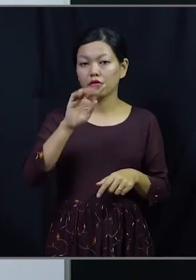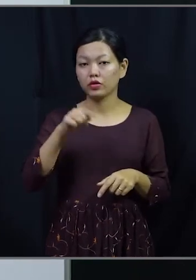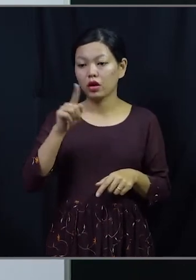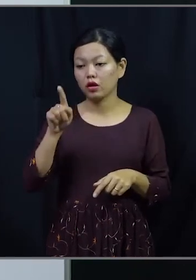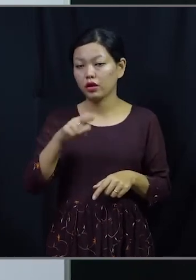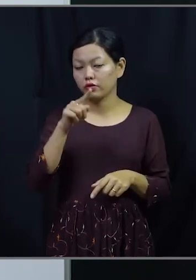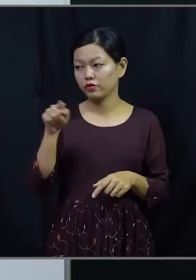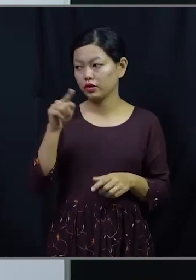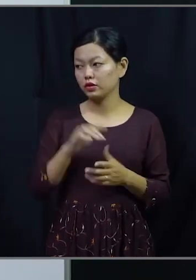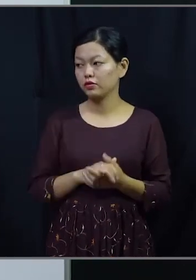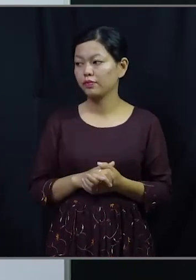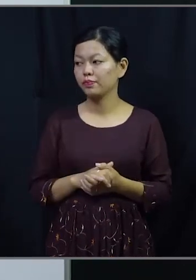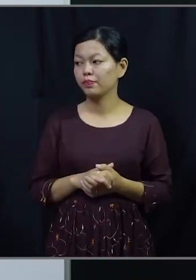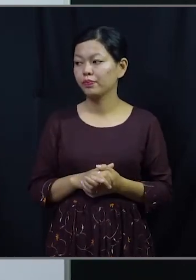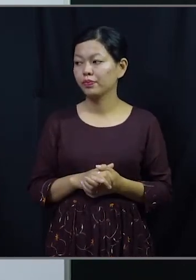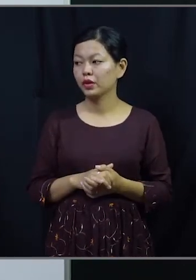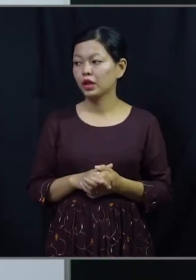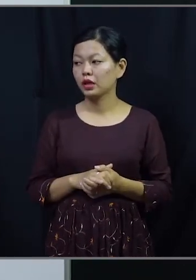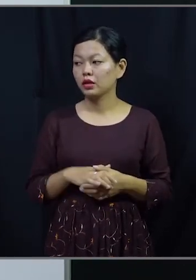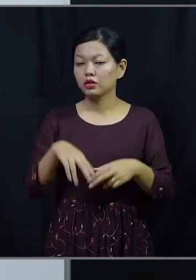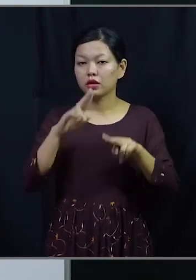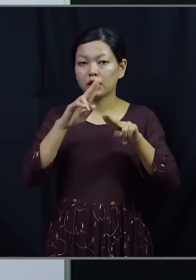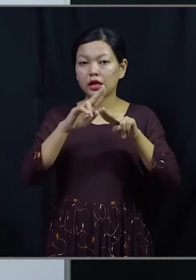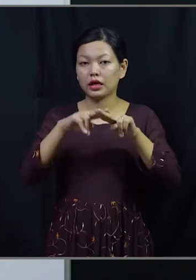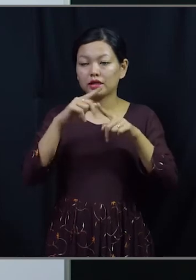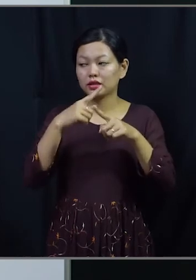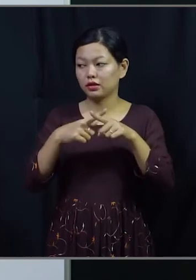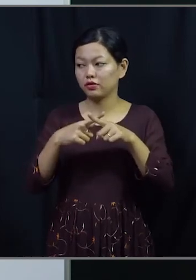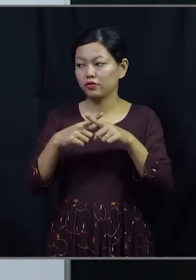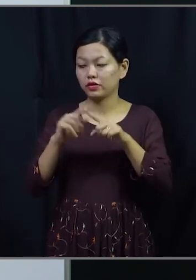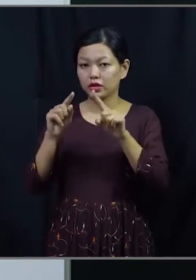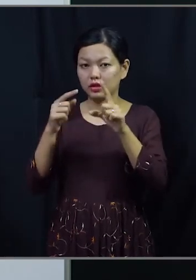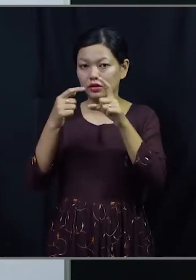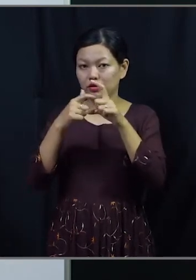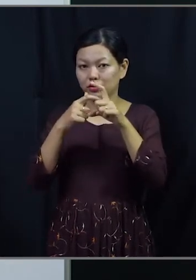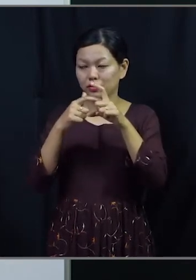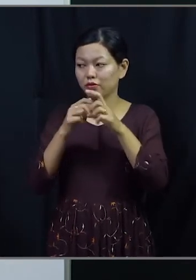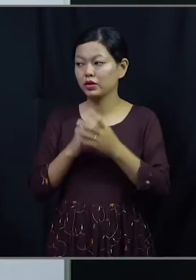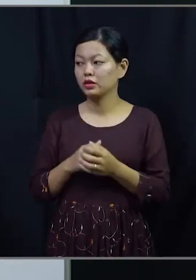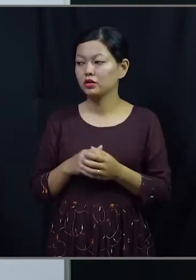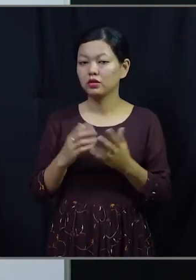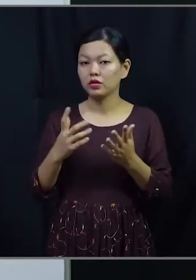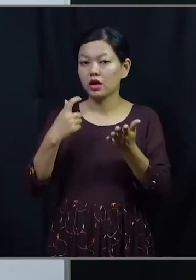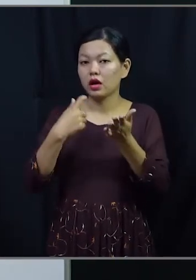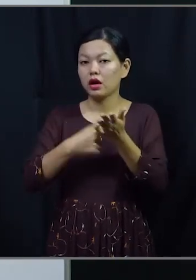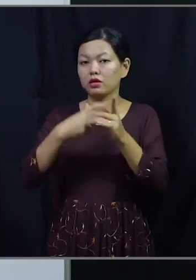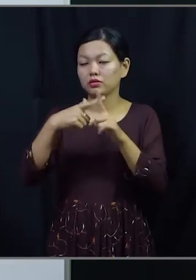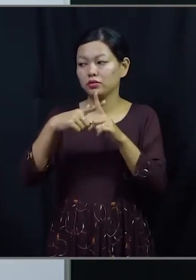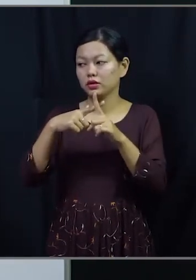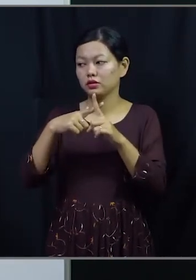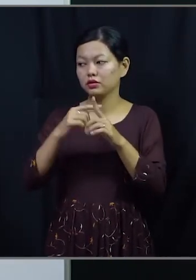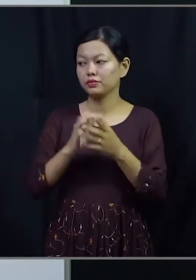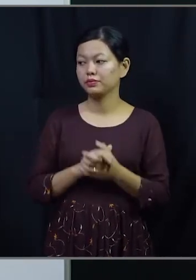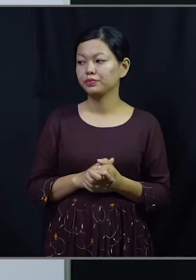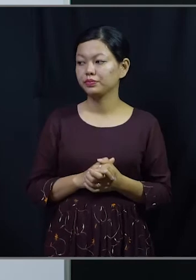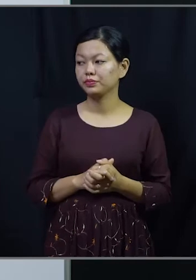our codomain, we get there exists an x in the domain. Domain is our R plus, such